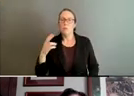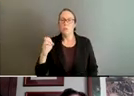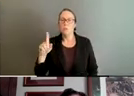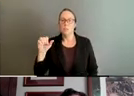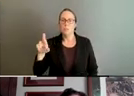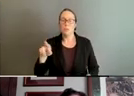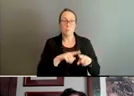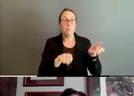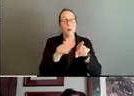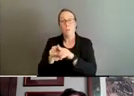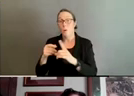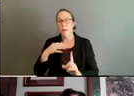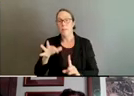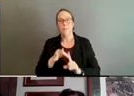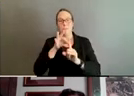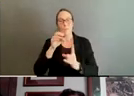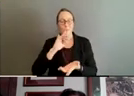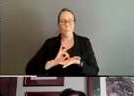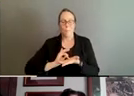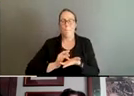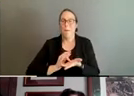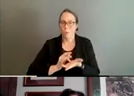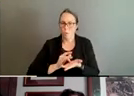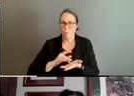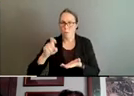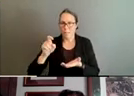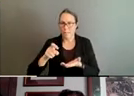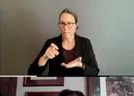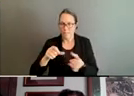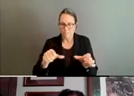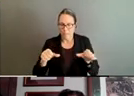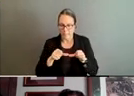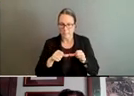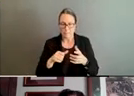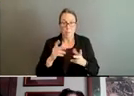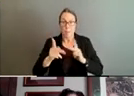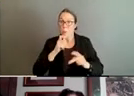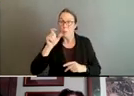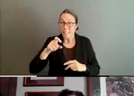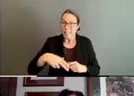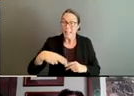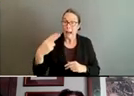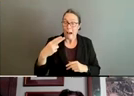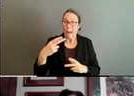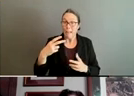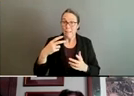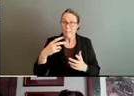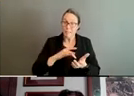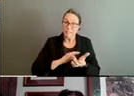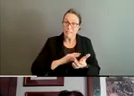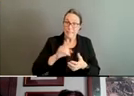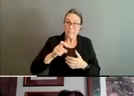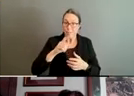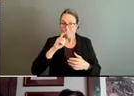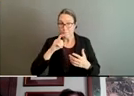up so that individuals that had high medical needs and could not be in the general population shelters could get their medical needs met